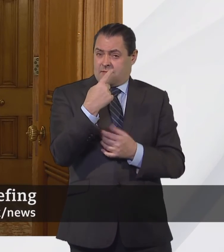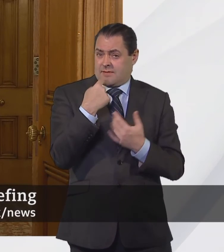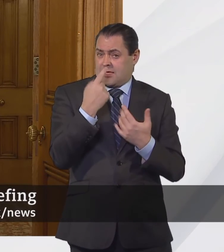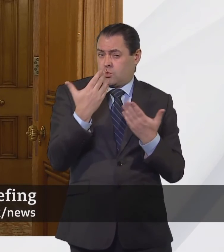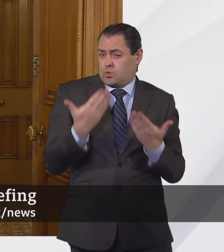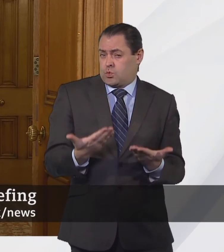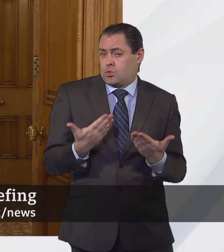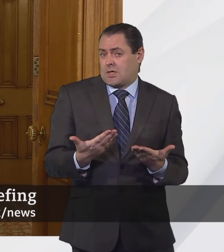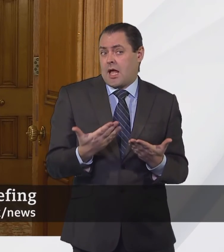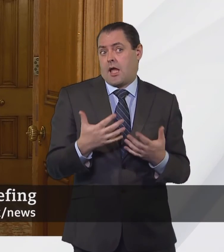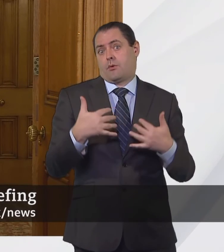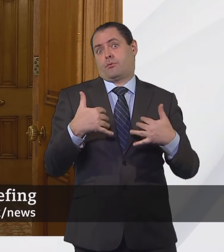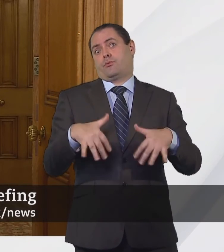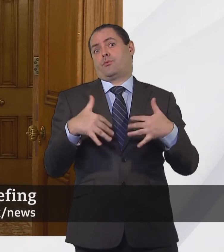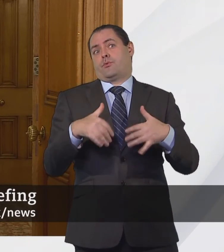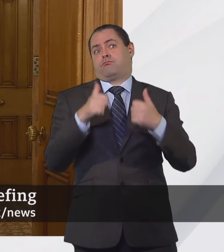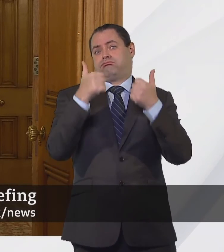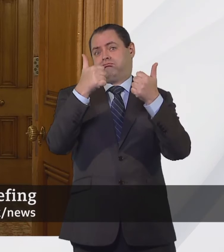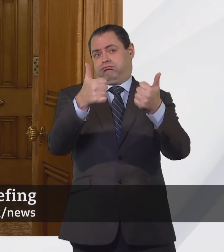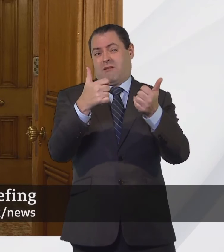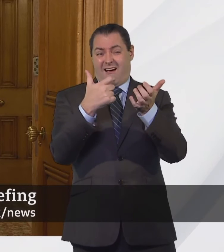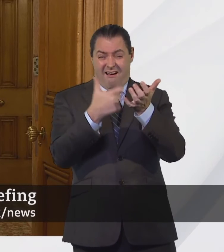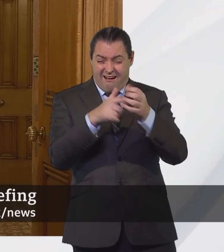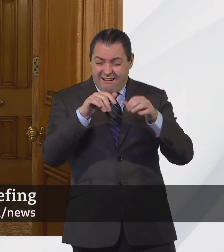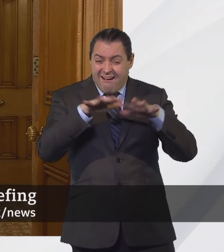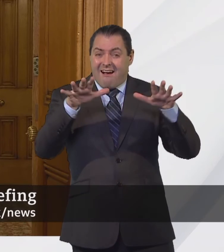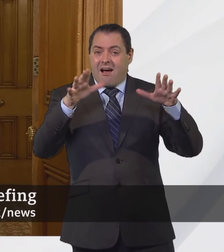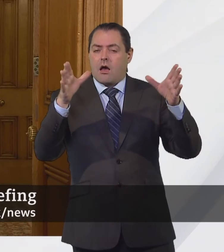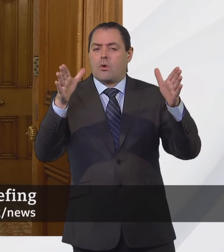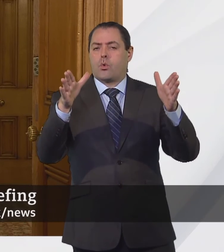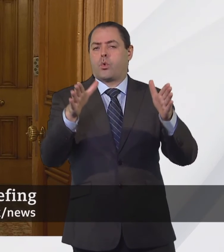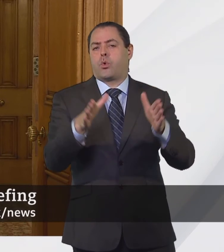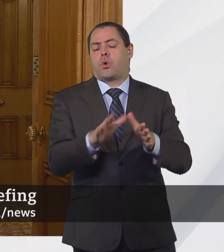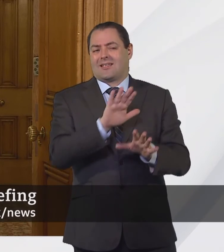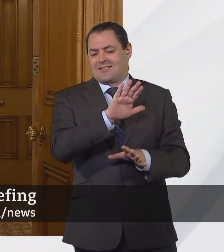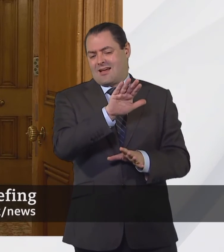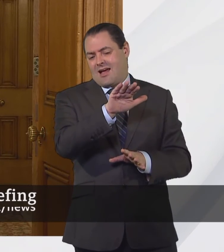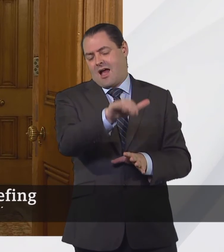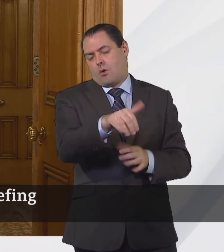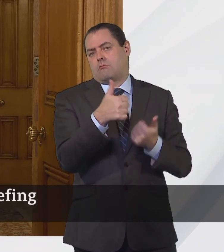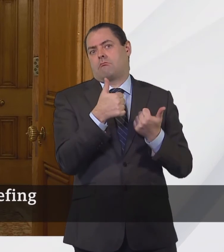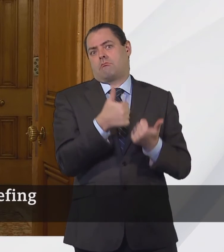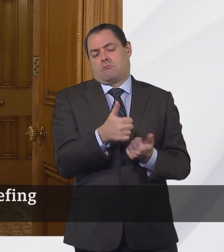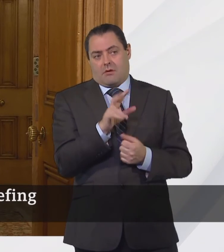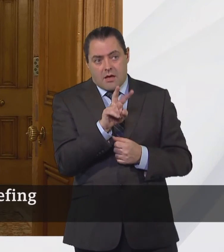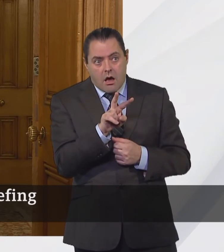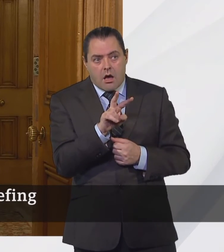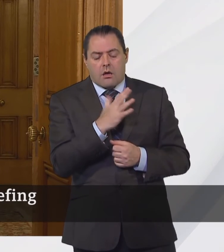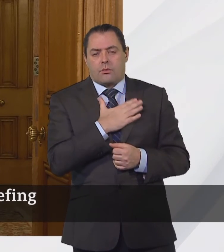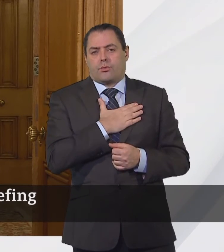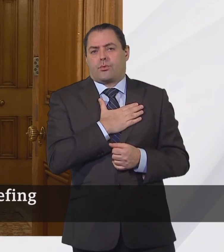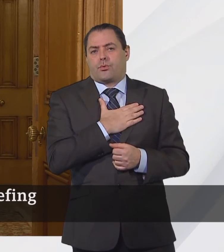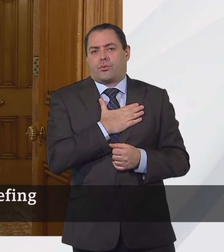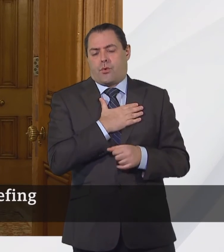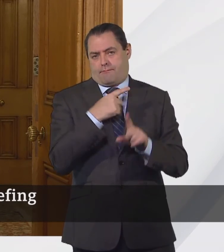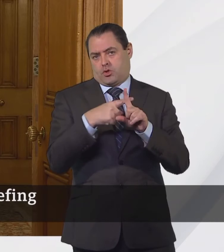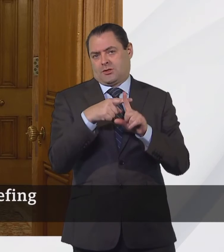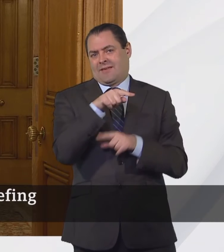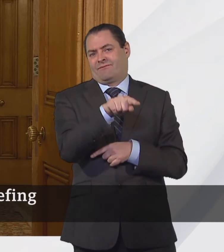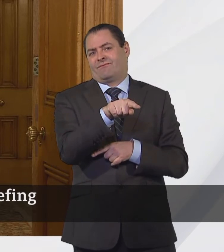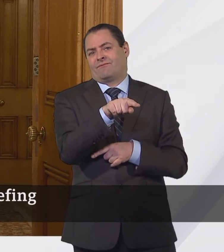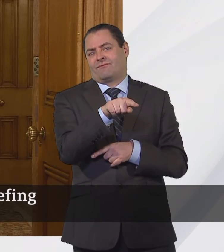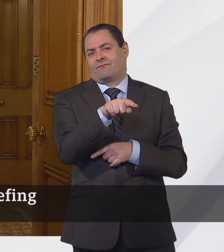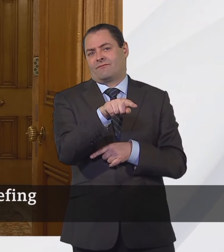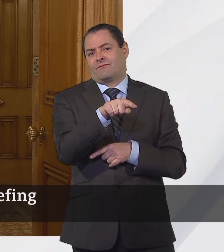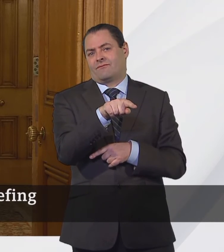of infection down. And that is something that I think people can take great heart and confidence from. And that's something that we will make